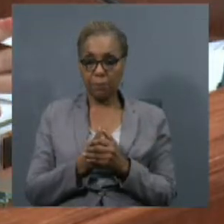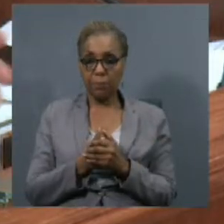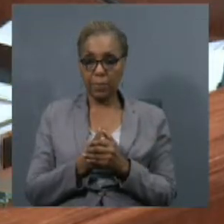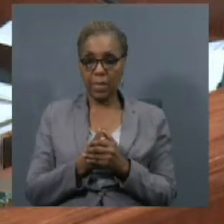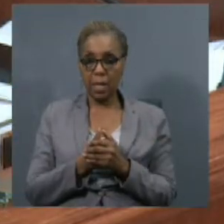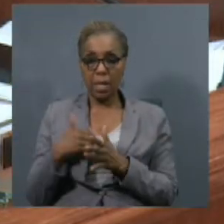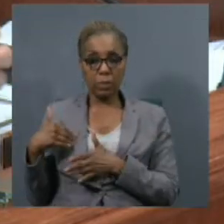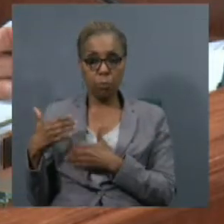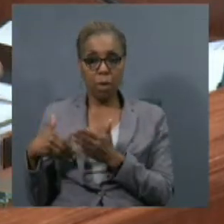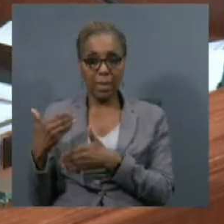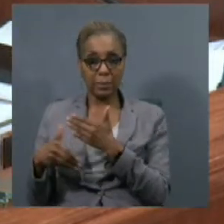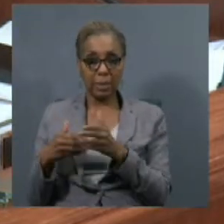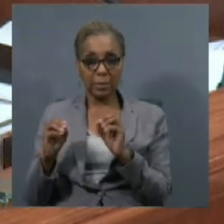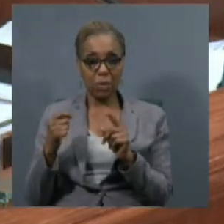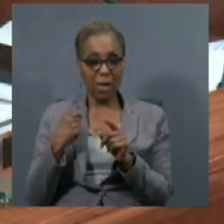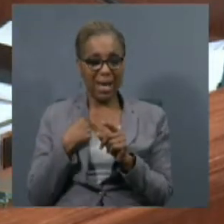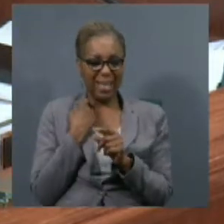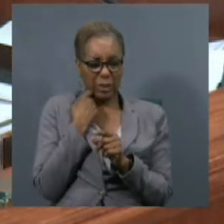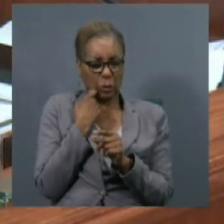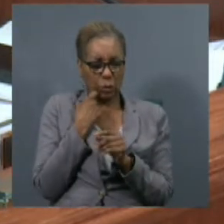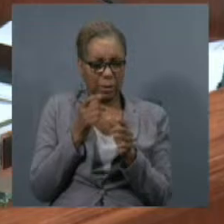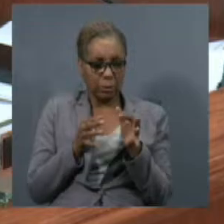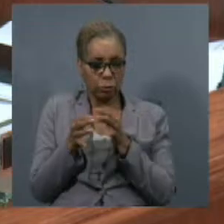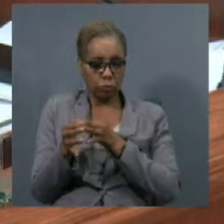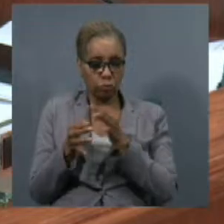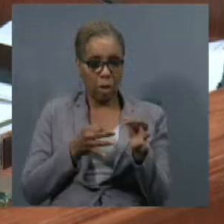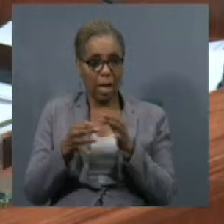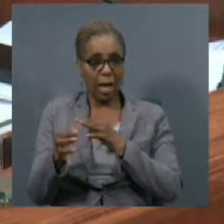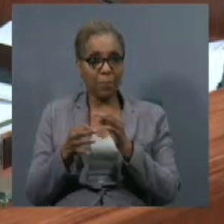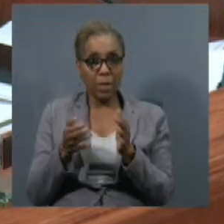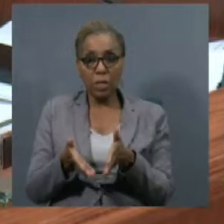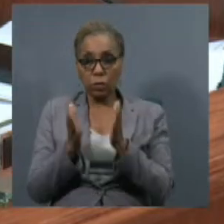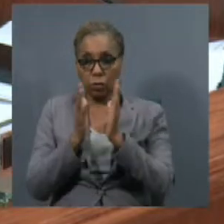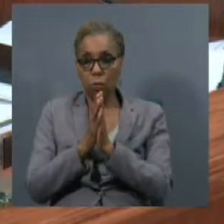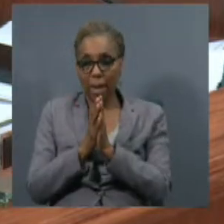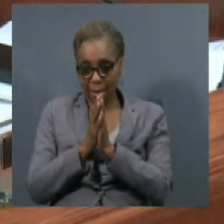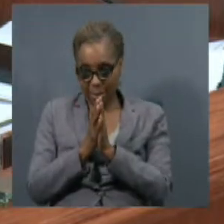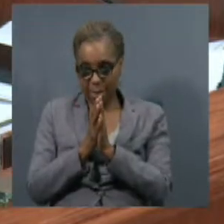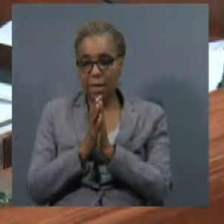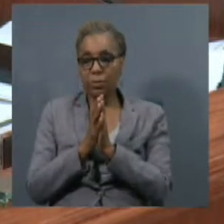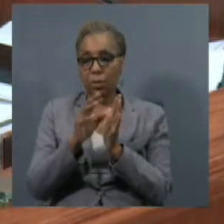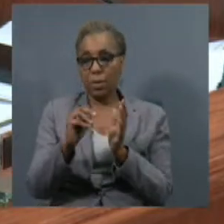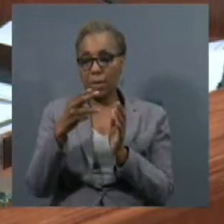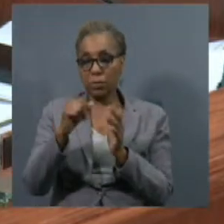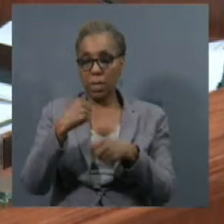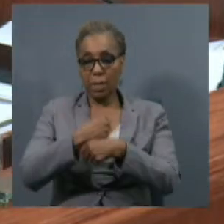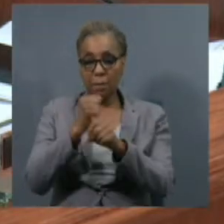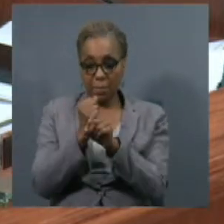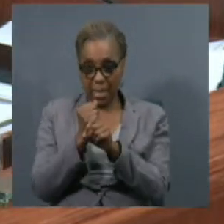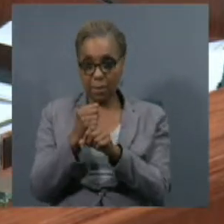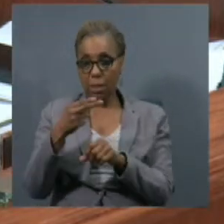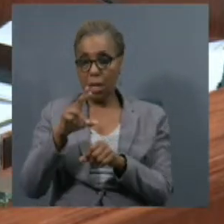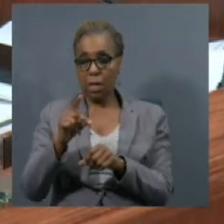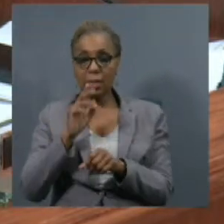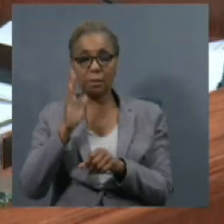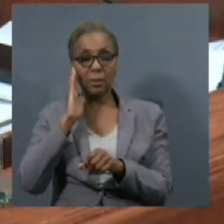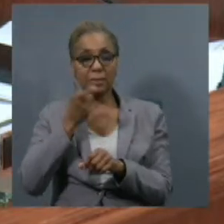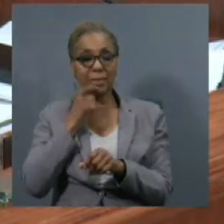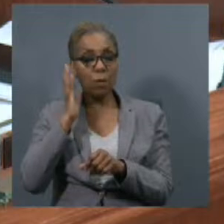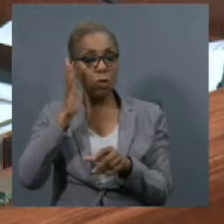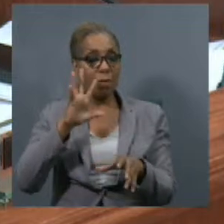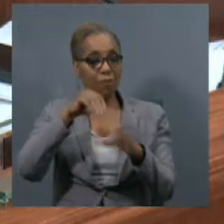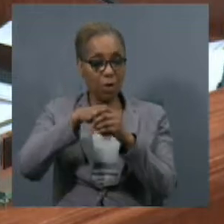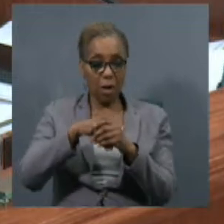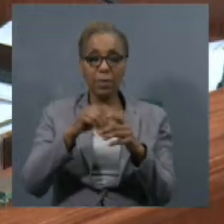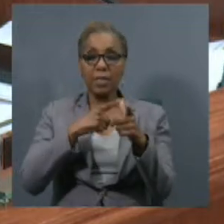The process that I just described, the request is made by MHA. HUD says that they will get involved, and then we try to get